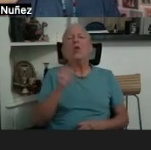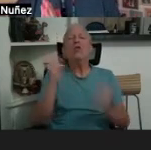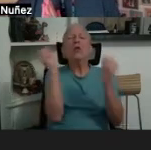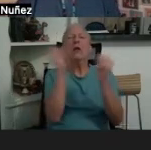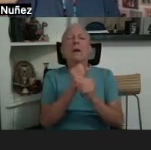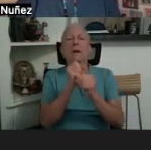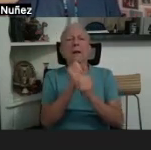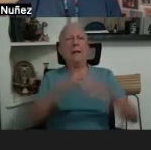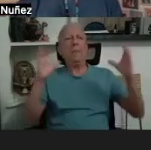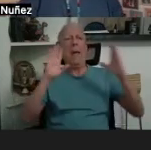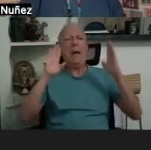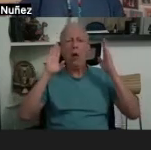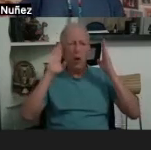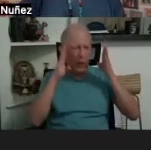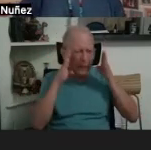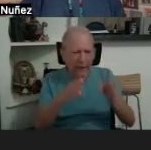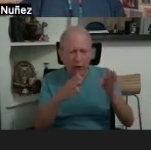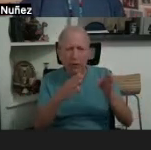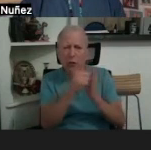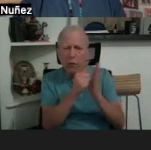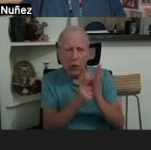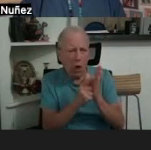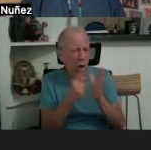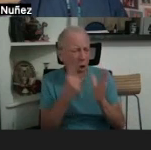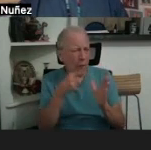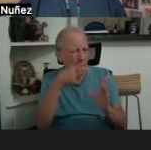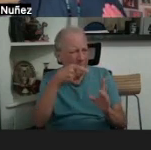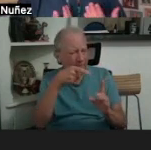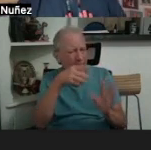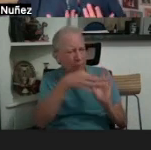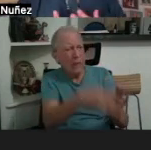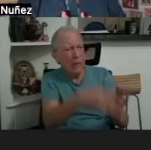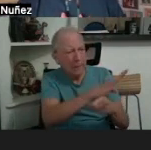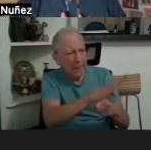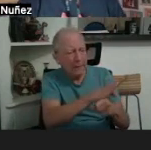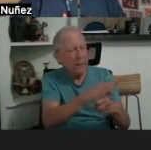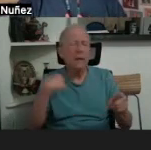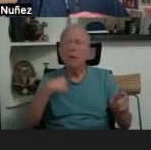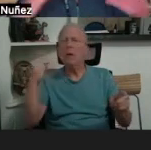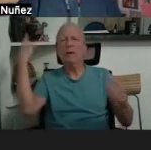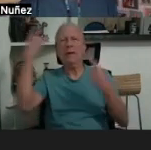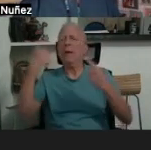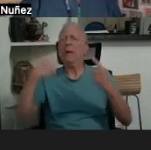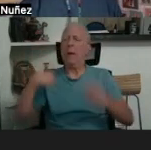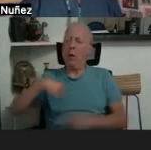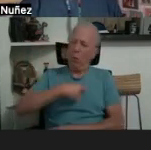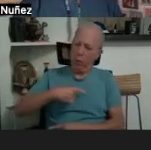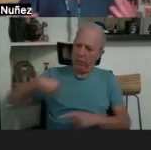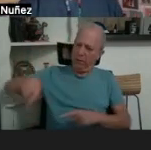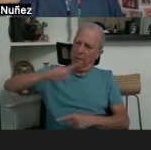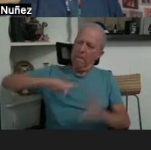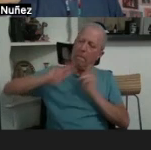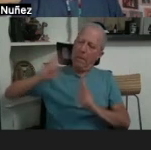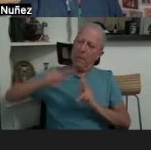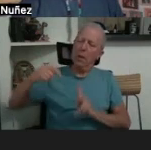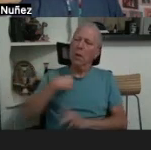from the law as it relates to a particular business to we as people exist in many spheres